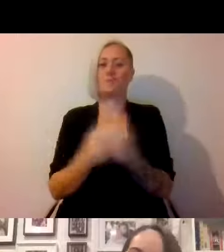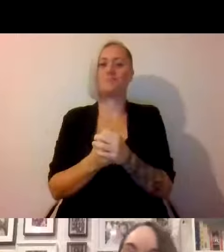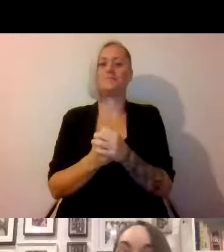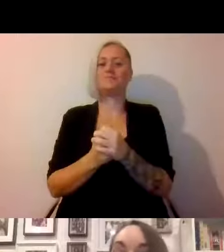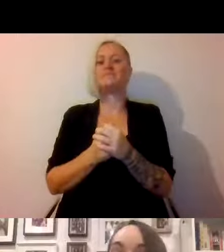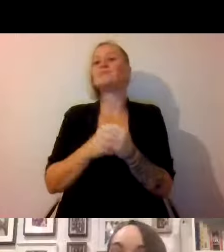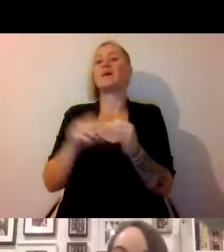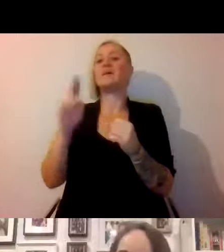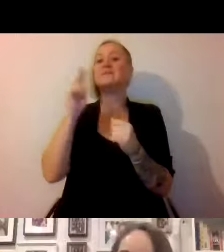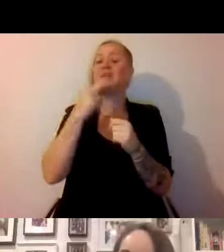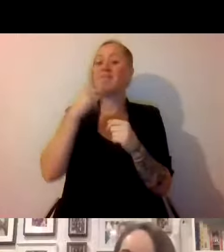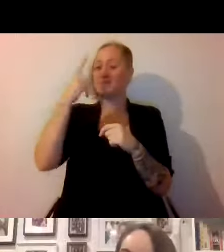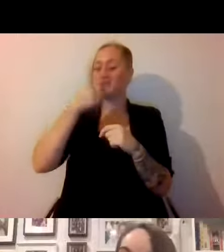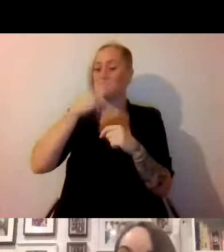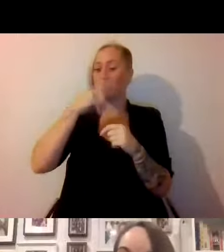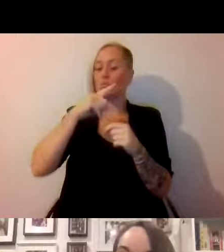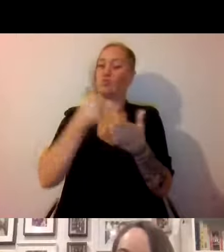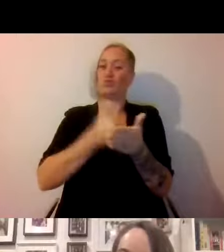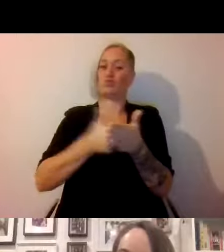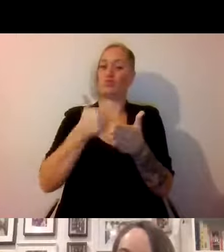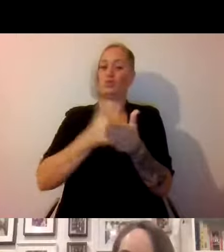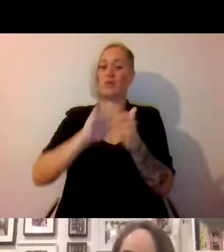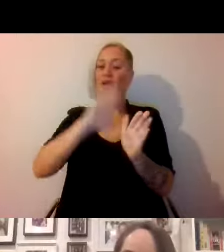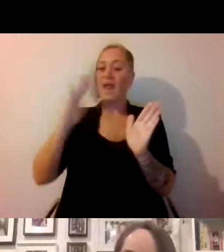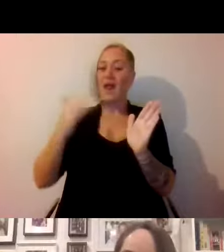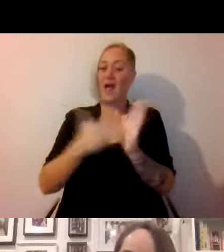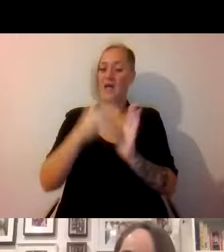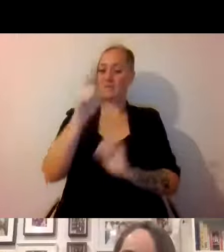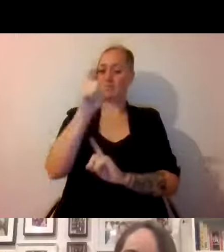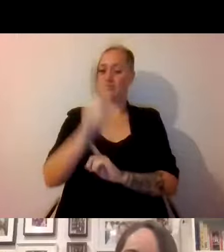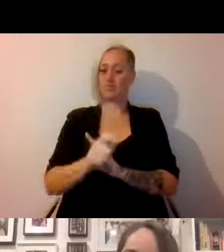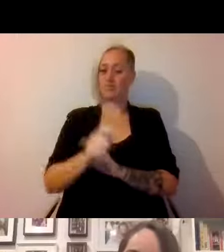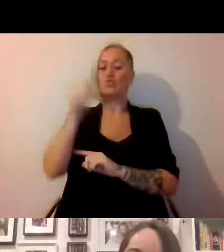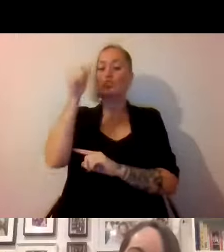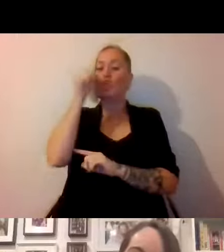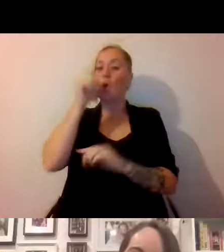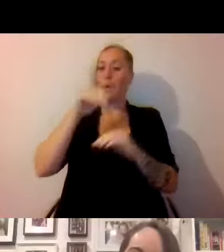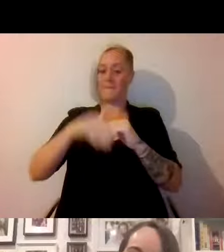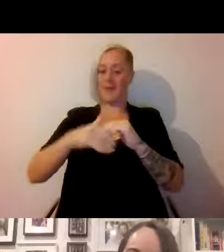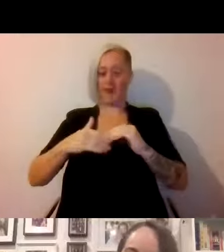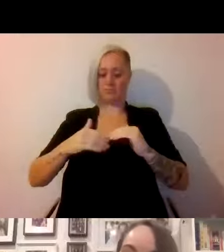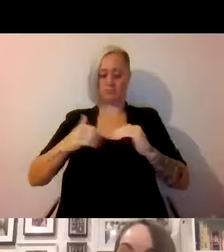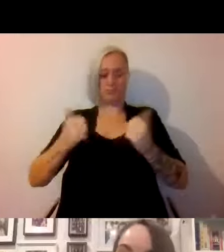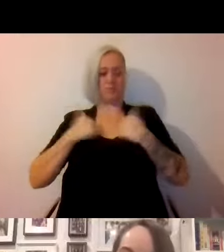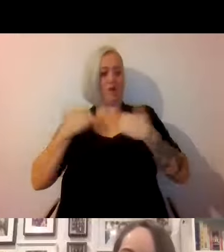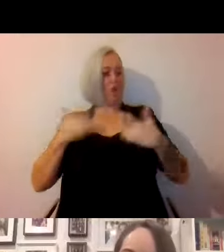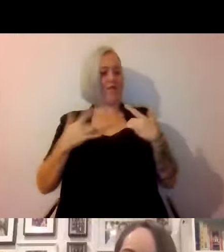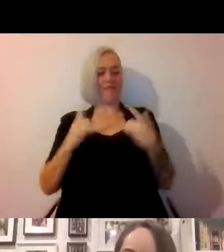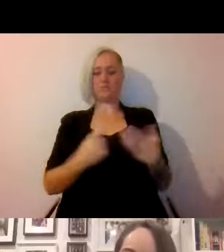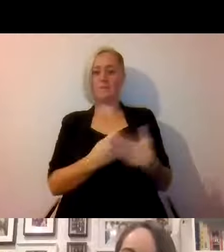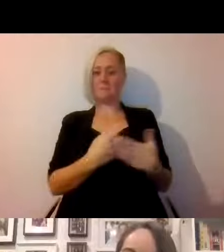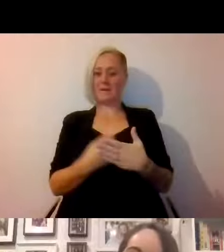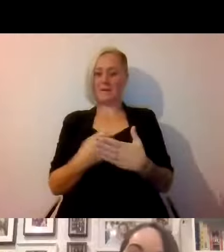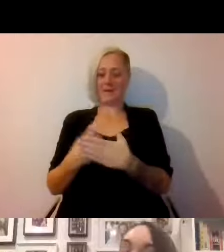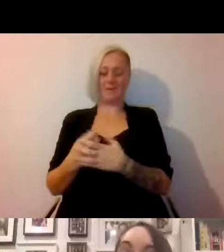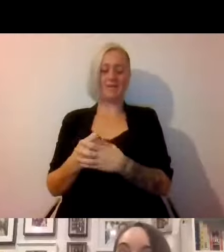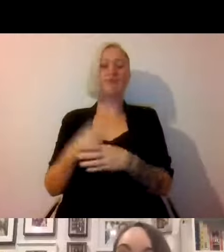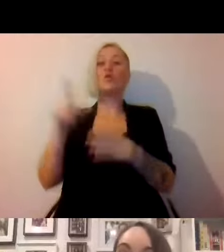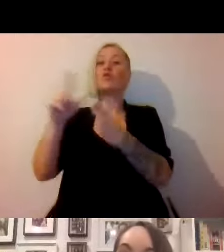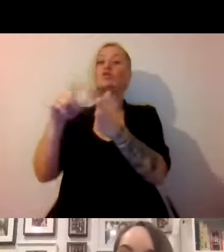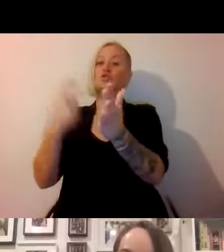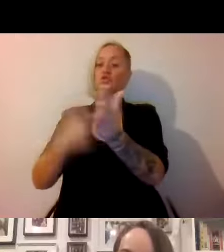often end up as the last people to know about their own affairs. And the doctor who treated Grandpa after the heart attack didn't want